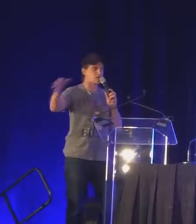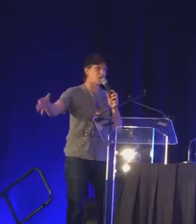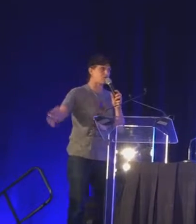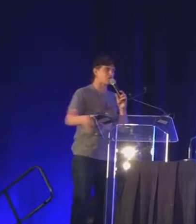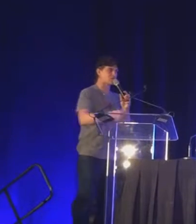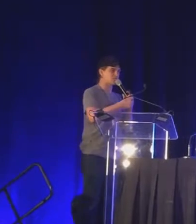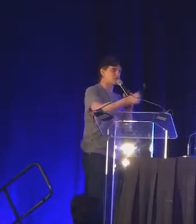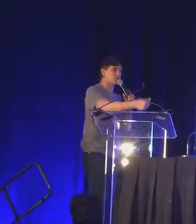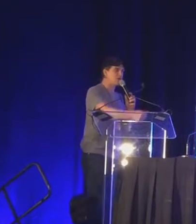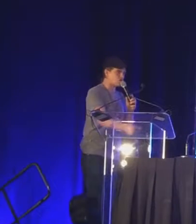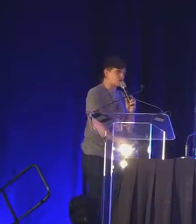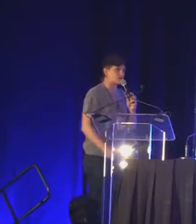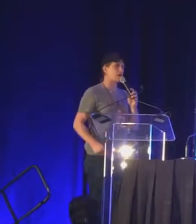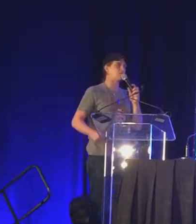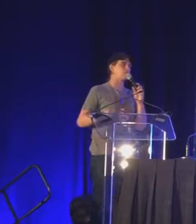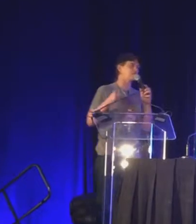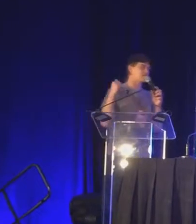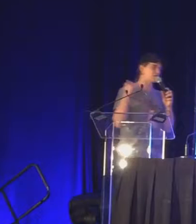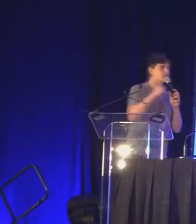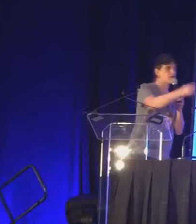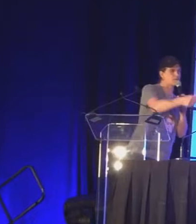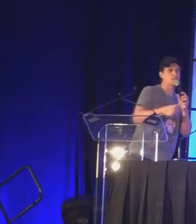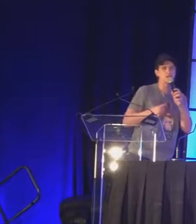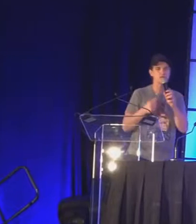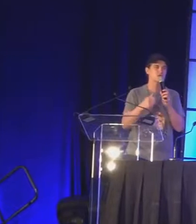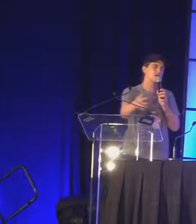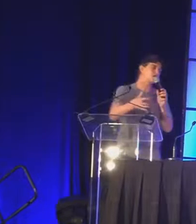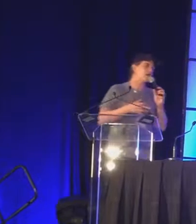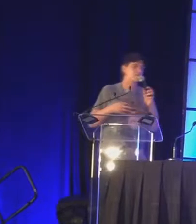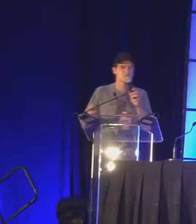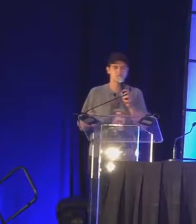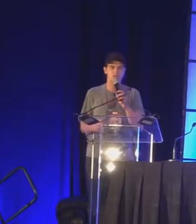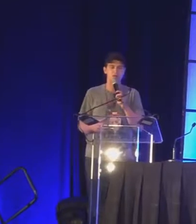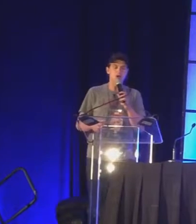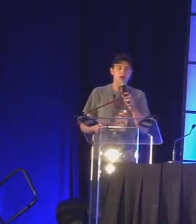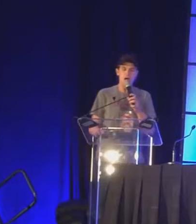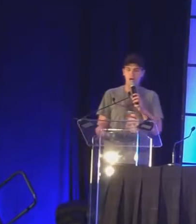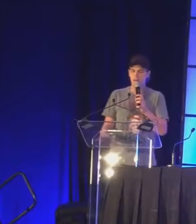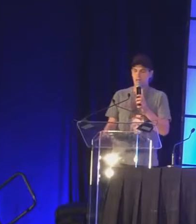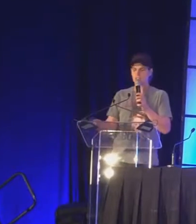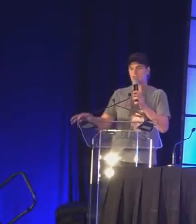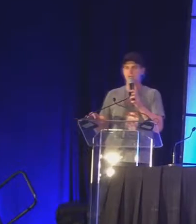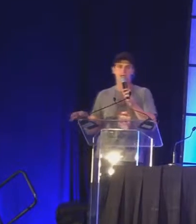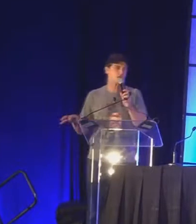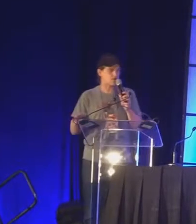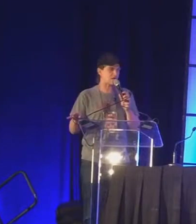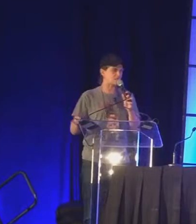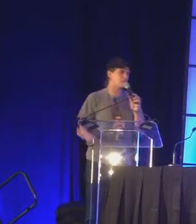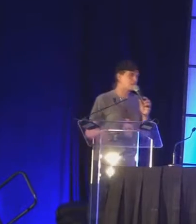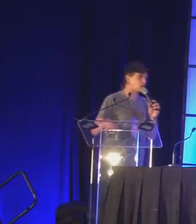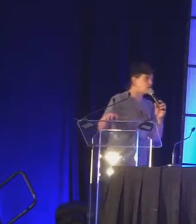and talk about comic books, and they would read comic books and like come in and like trade comics to each other, and I started